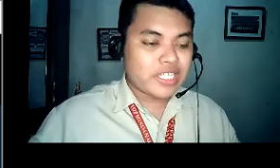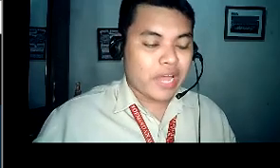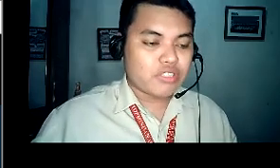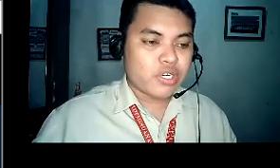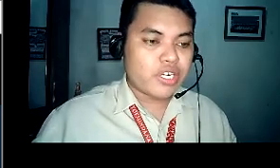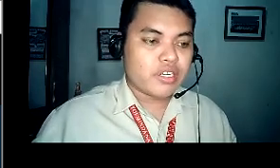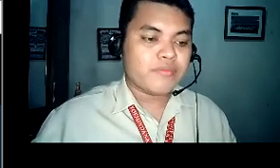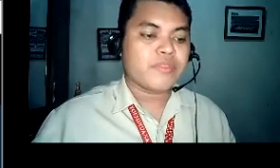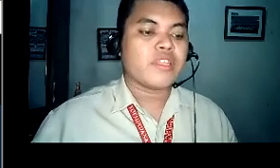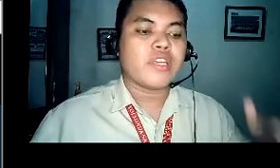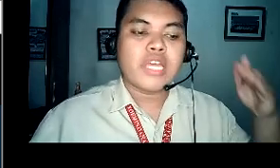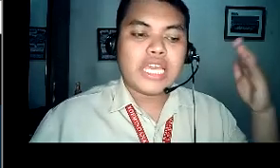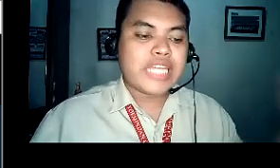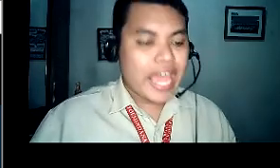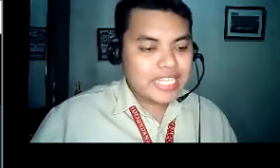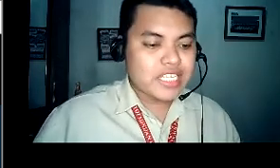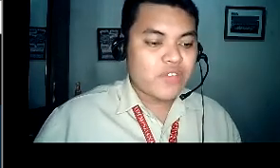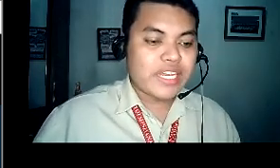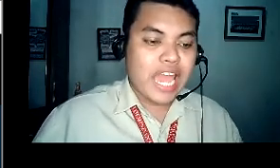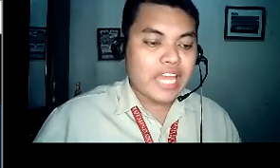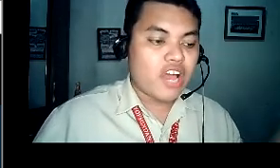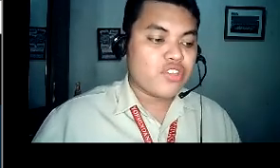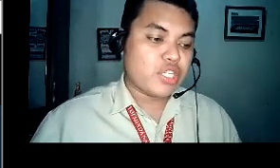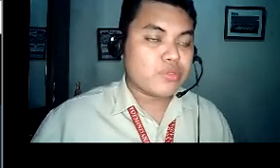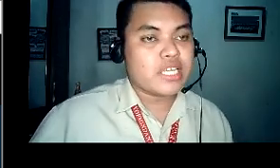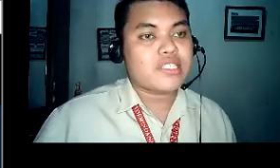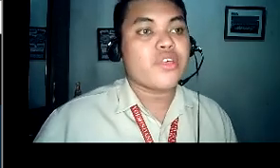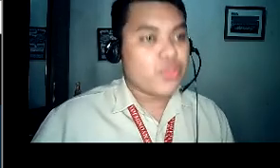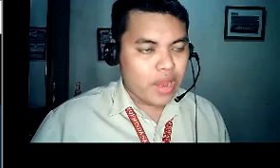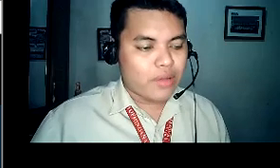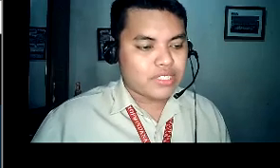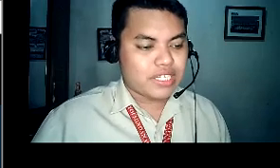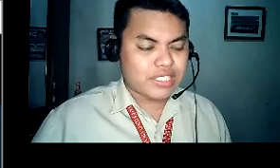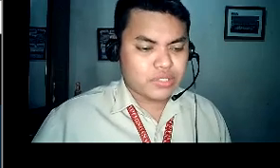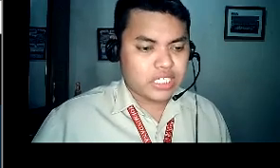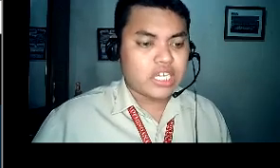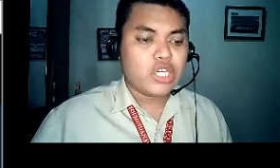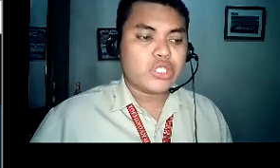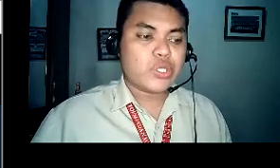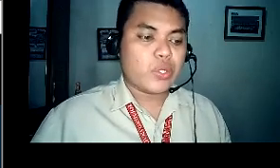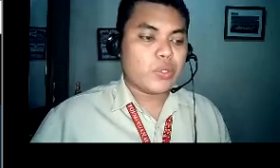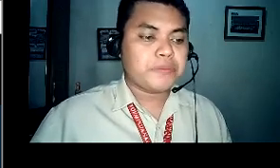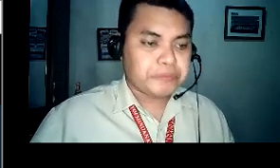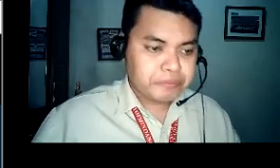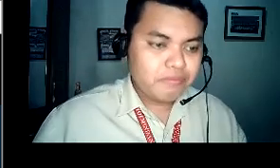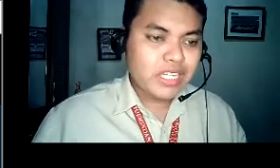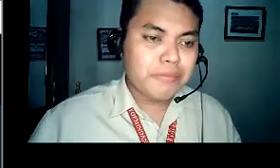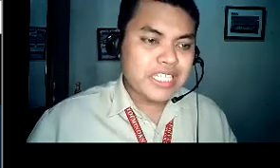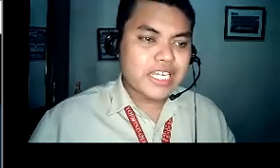that we encountered, it has even had other uses throughout the history.